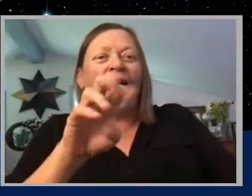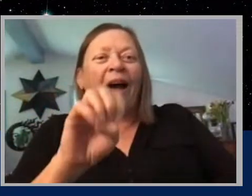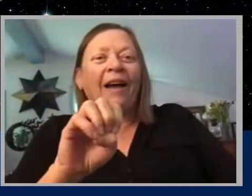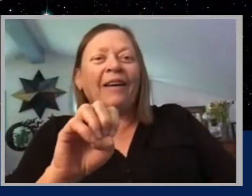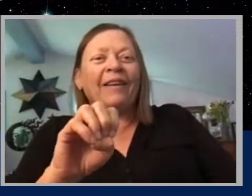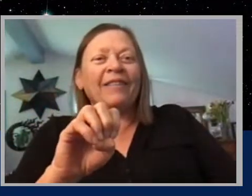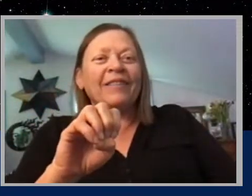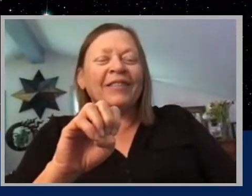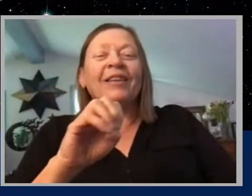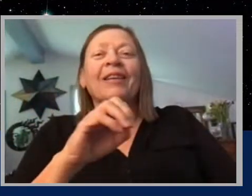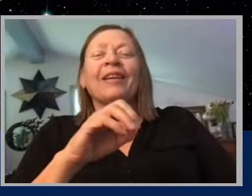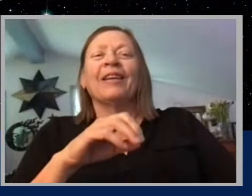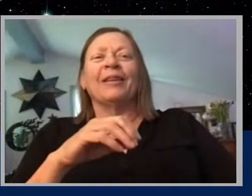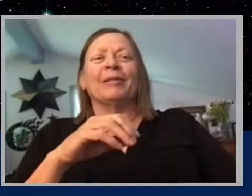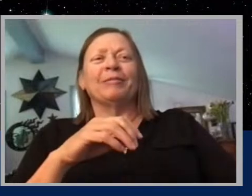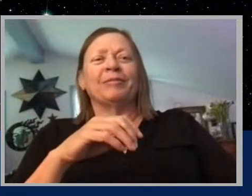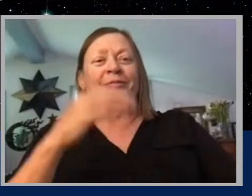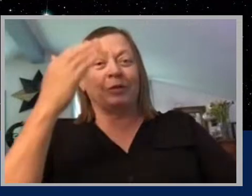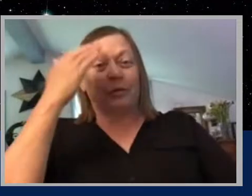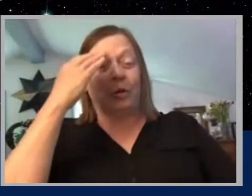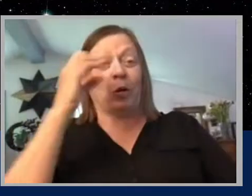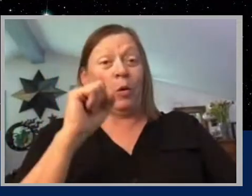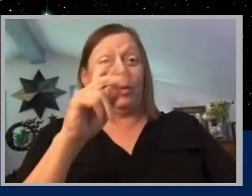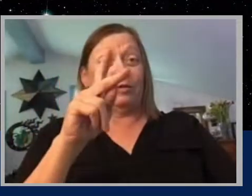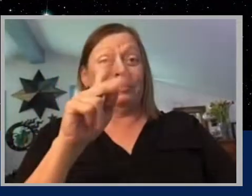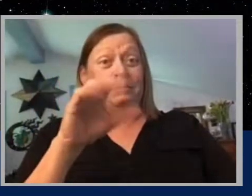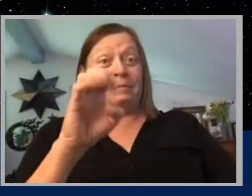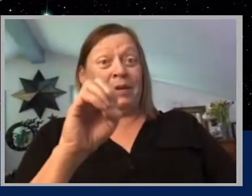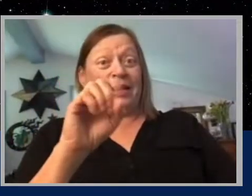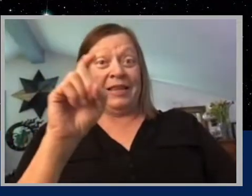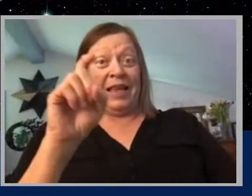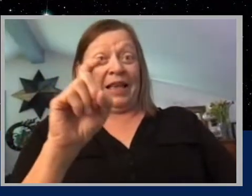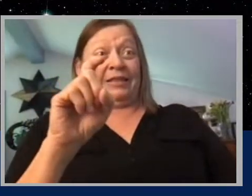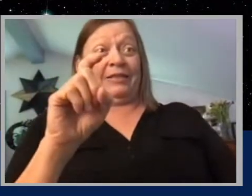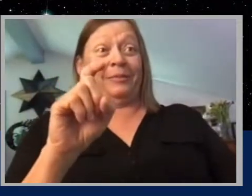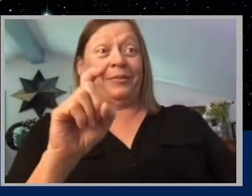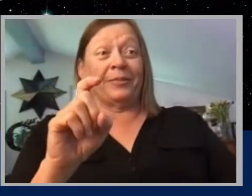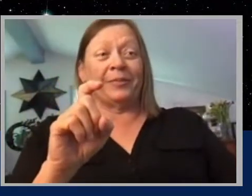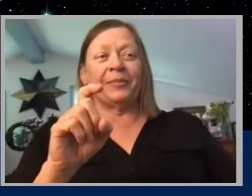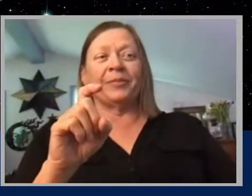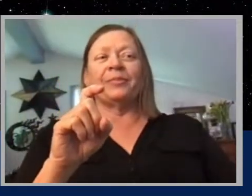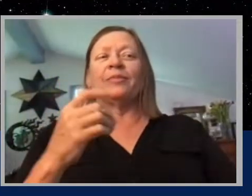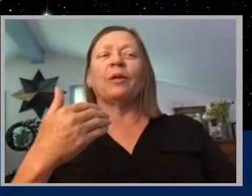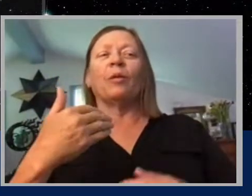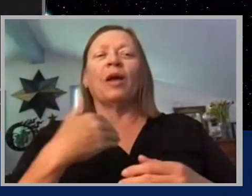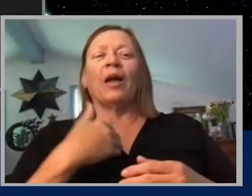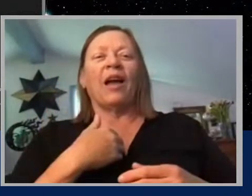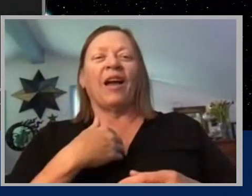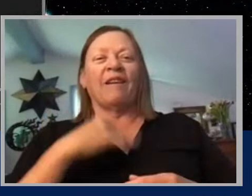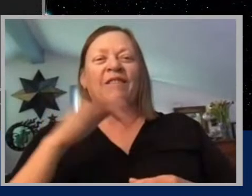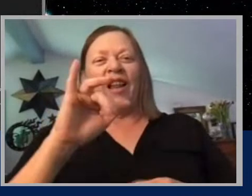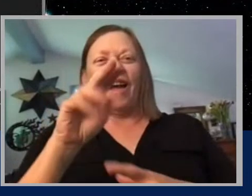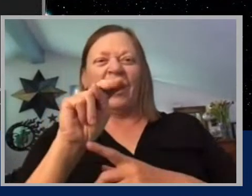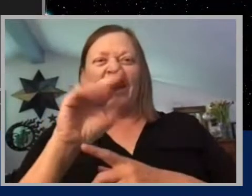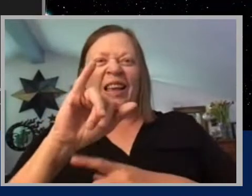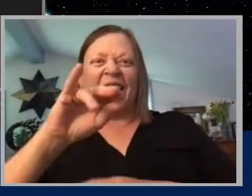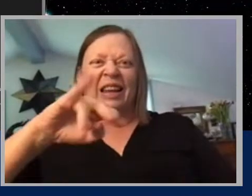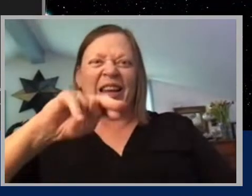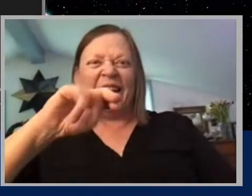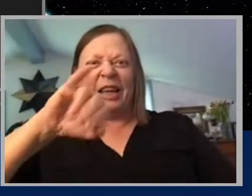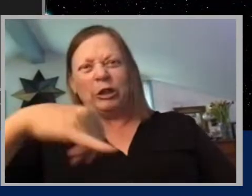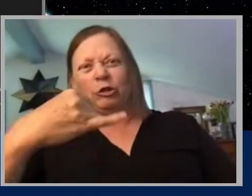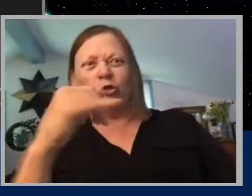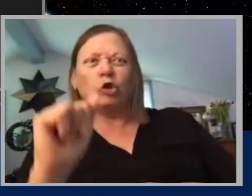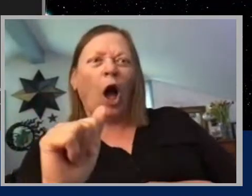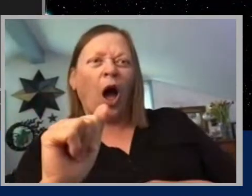whenever anyone's watching, at least, a SpaceX recovery mission there, we have this like ninja diver who is always out there and climbs up